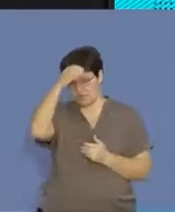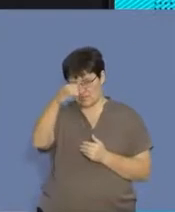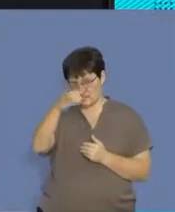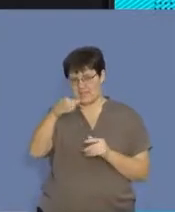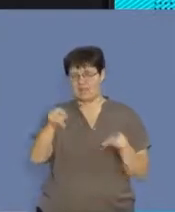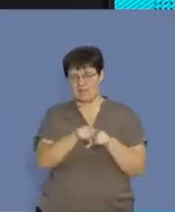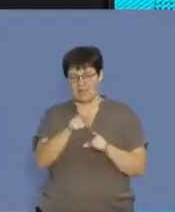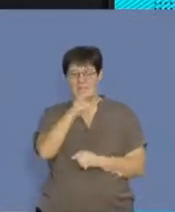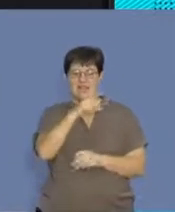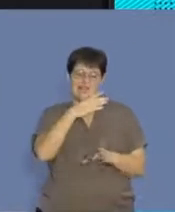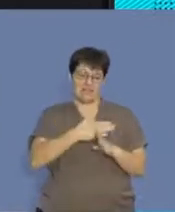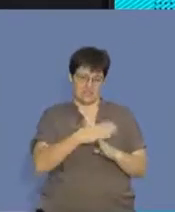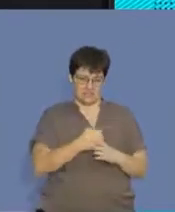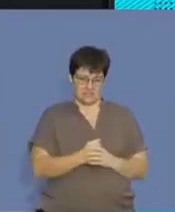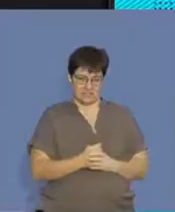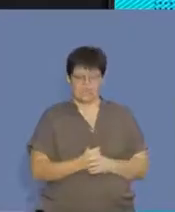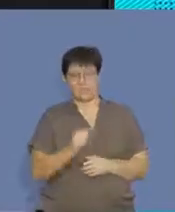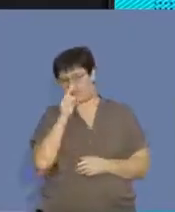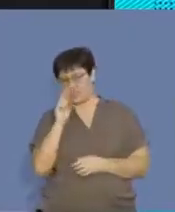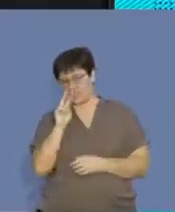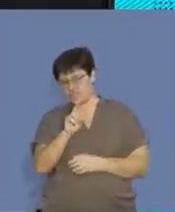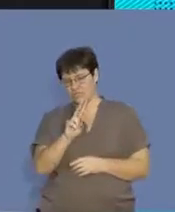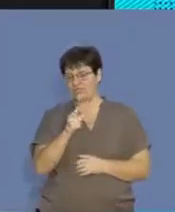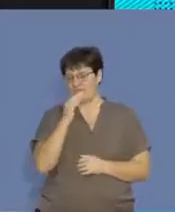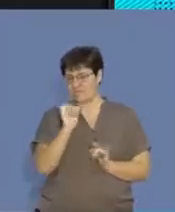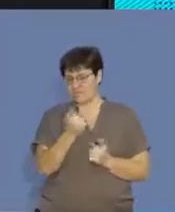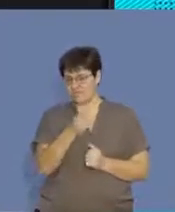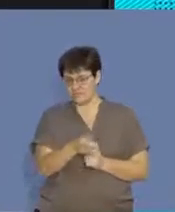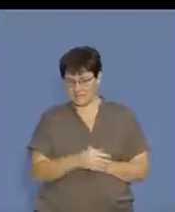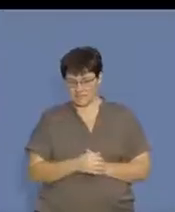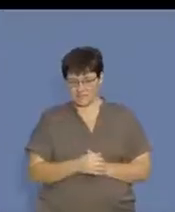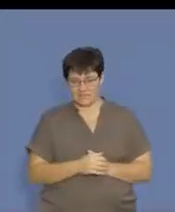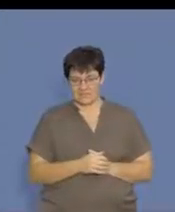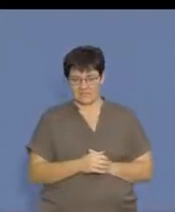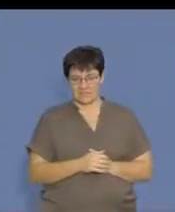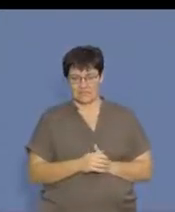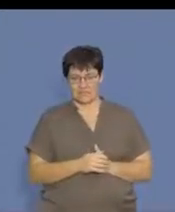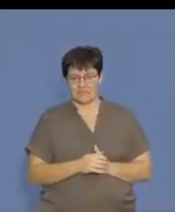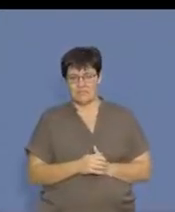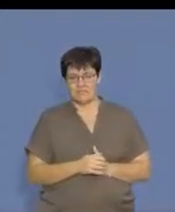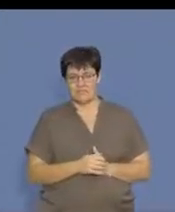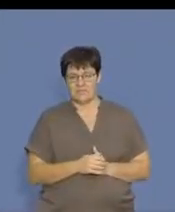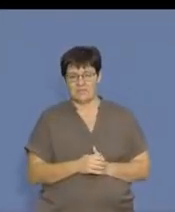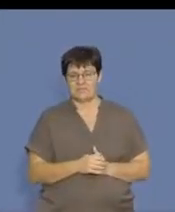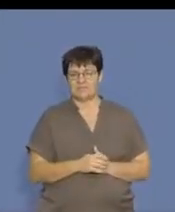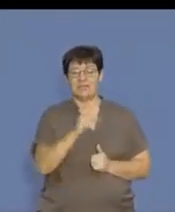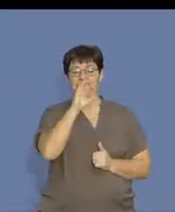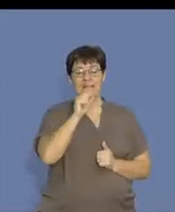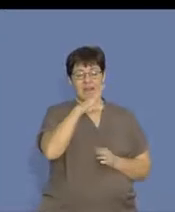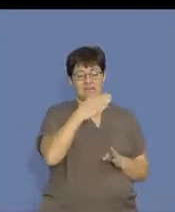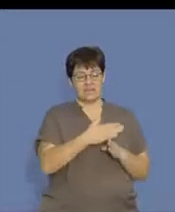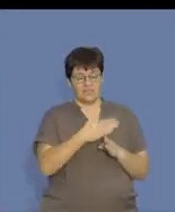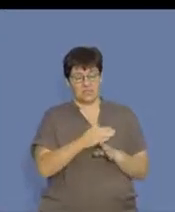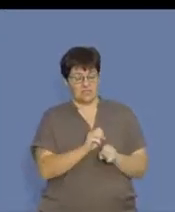to do with the linear function. But for now, let's have a look at it quickly. Now, remember the linear function,